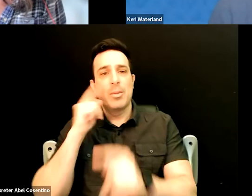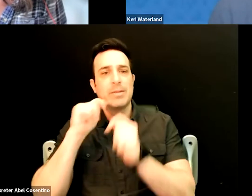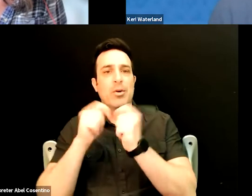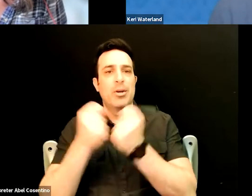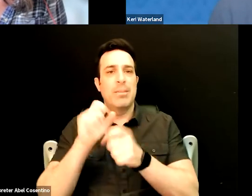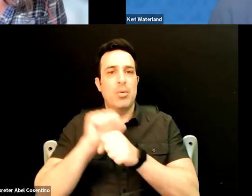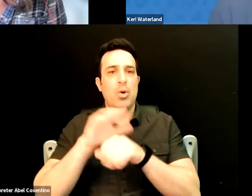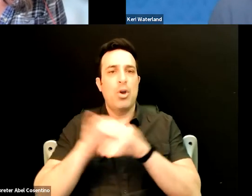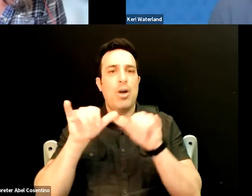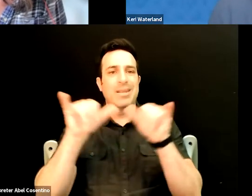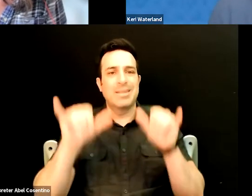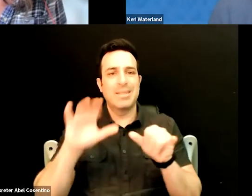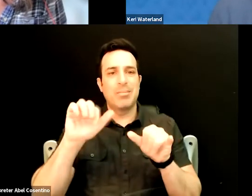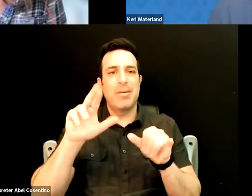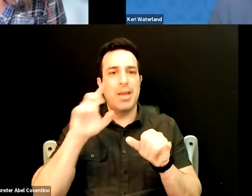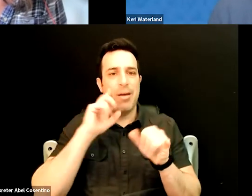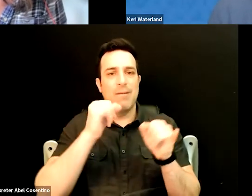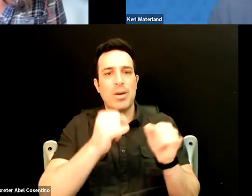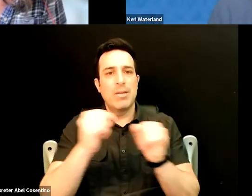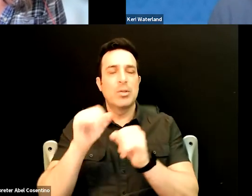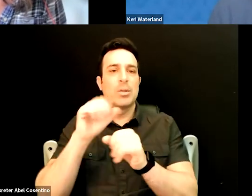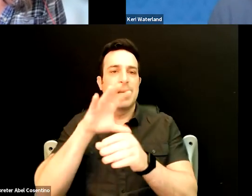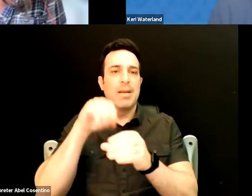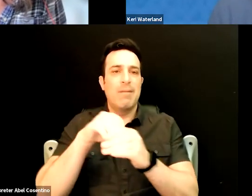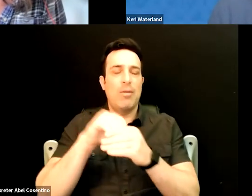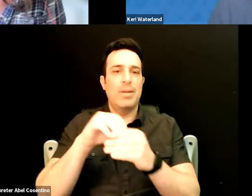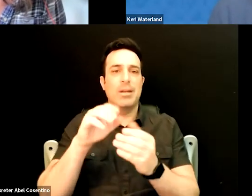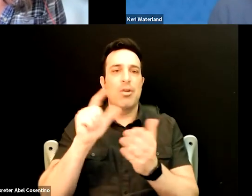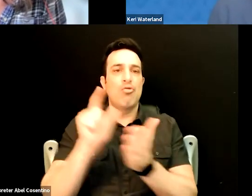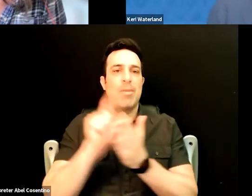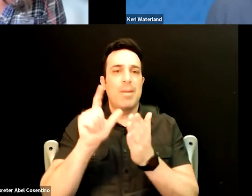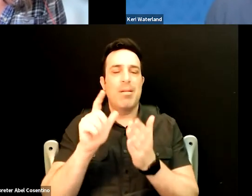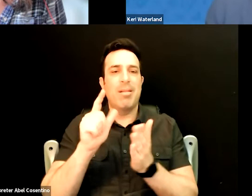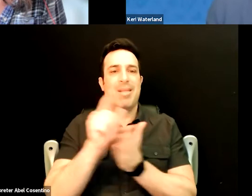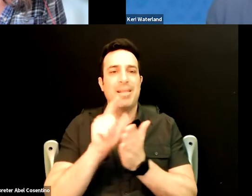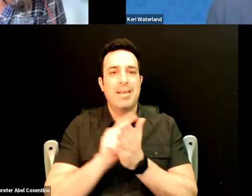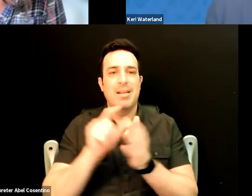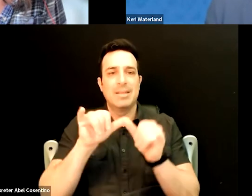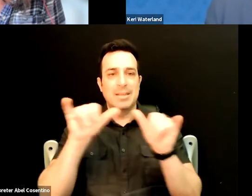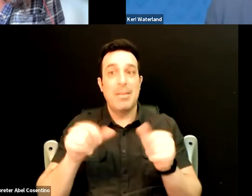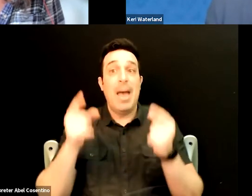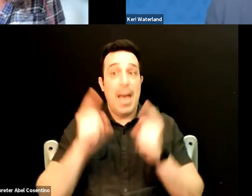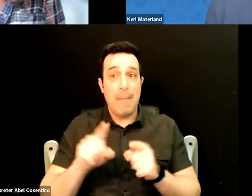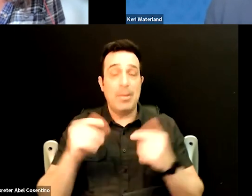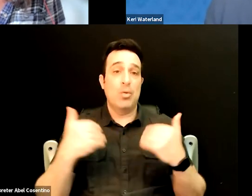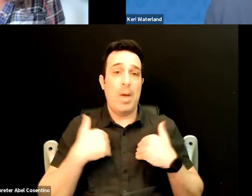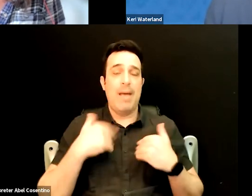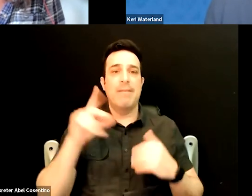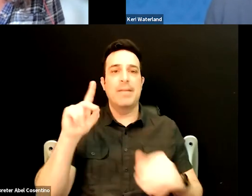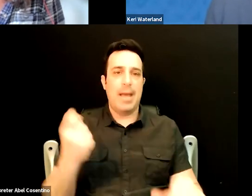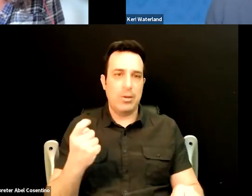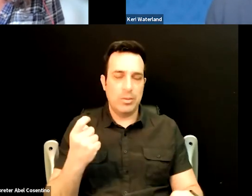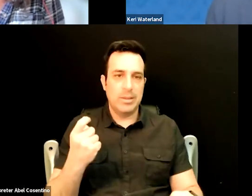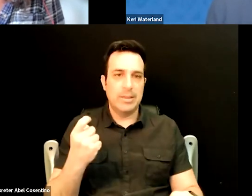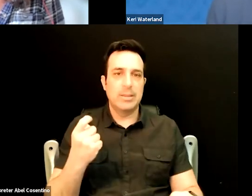of care for individuals who are involved in the criminal legal system, who also happen to have a diagnosis